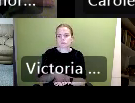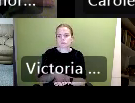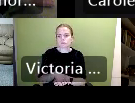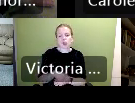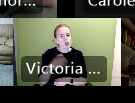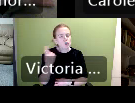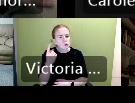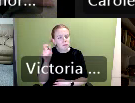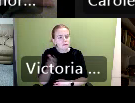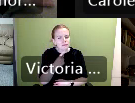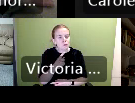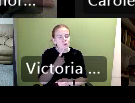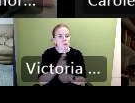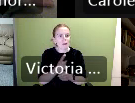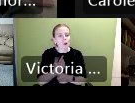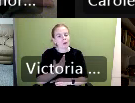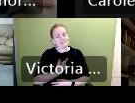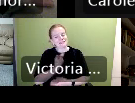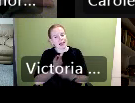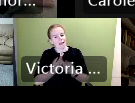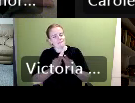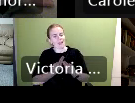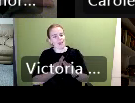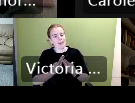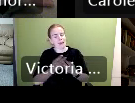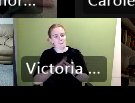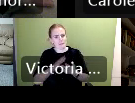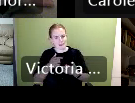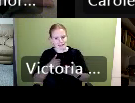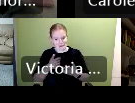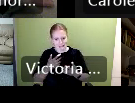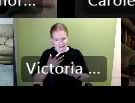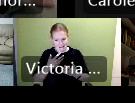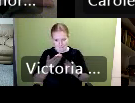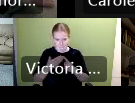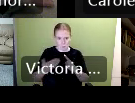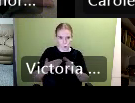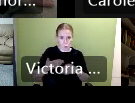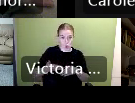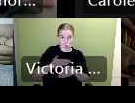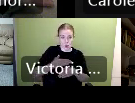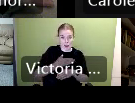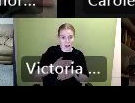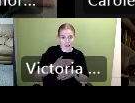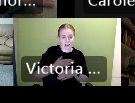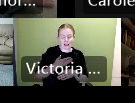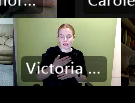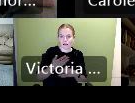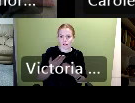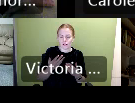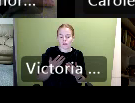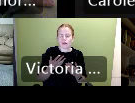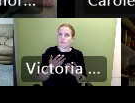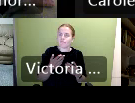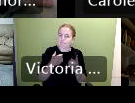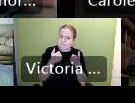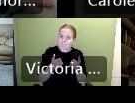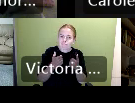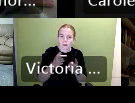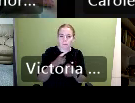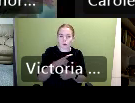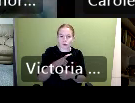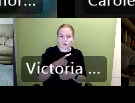self-care, finding things earlier, and something around prevention is gets us all into that. What can we